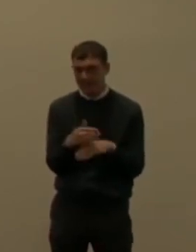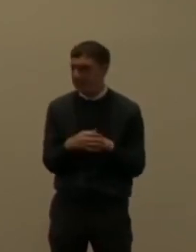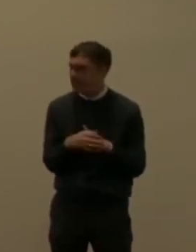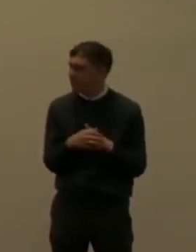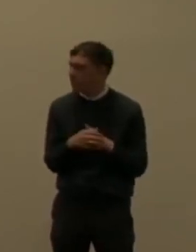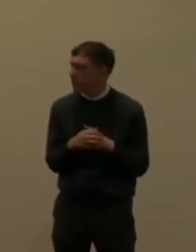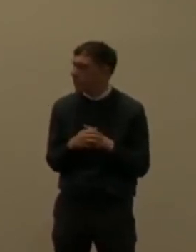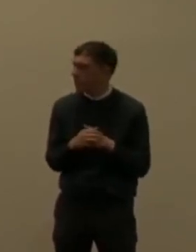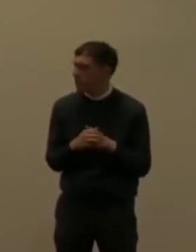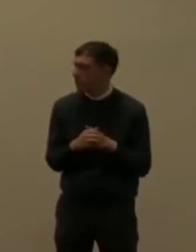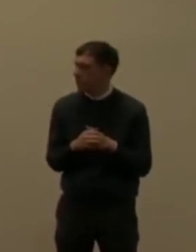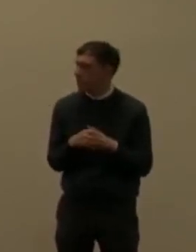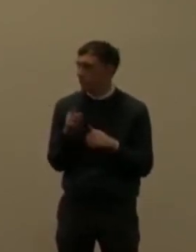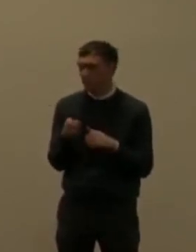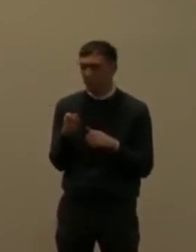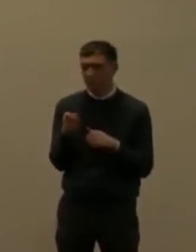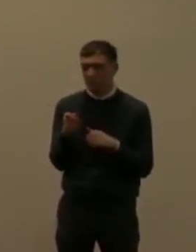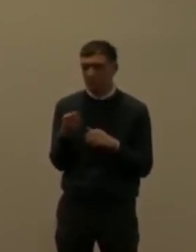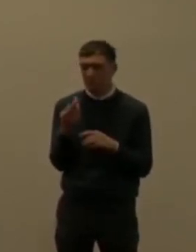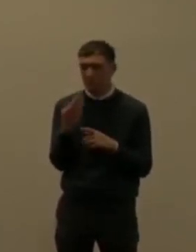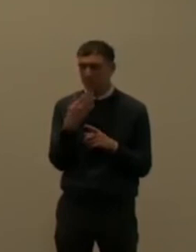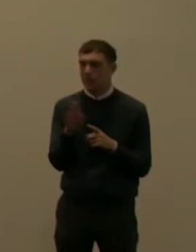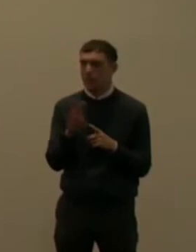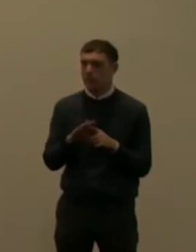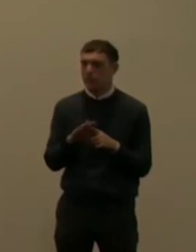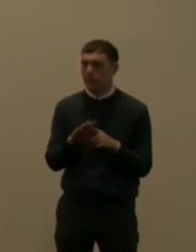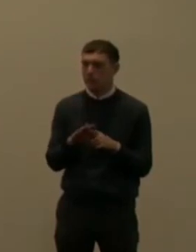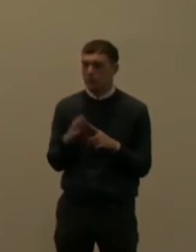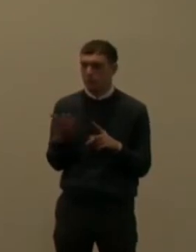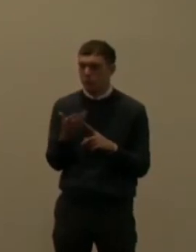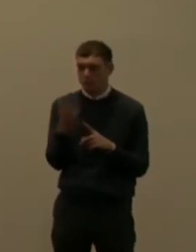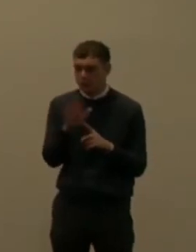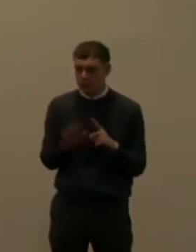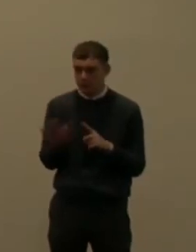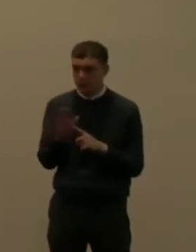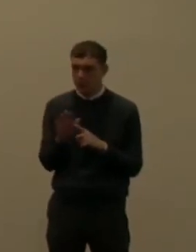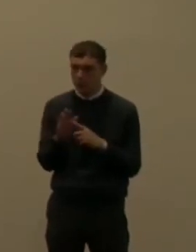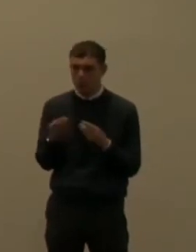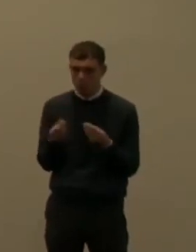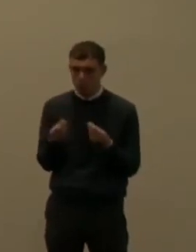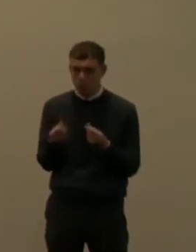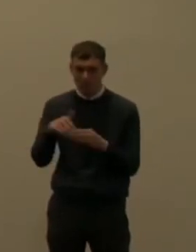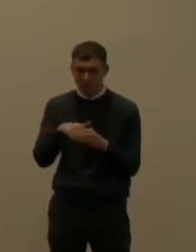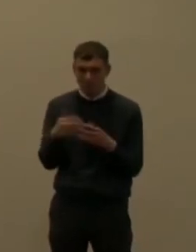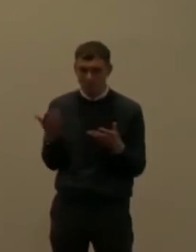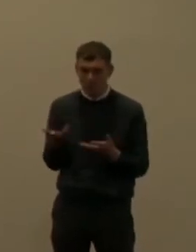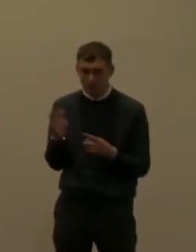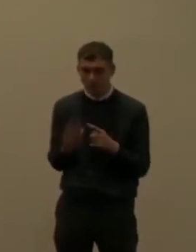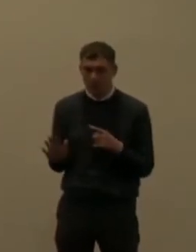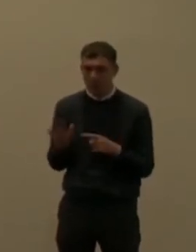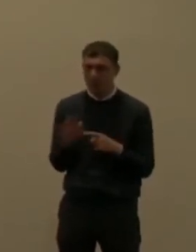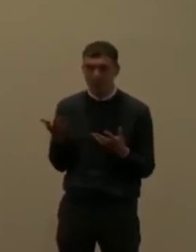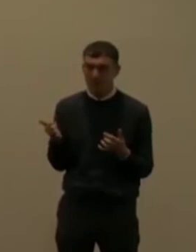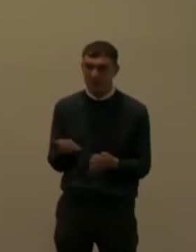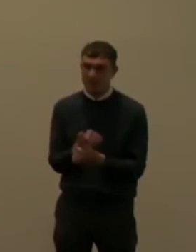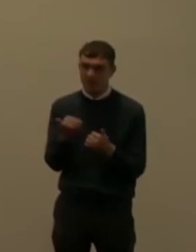You just need to give it what is where is the solution file, the SLN, and that's